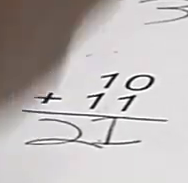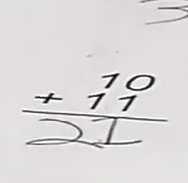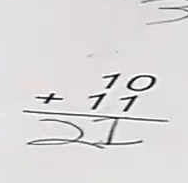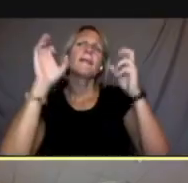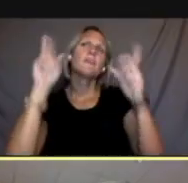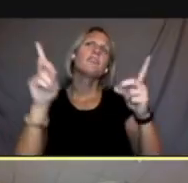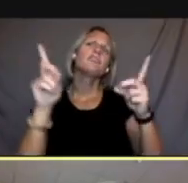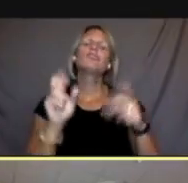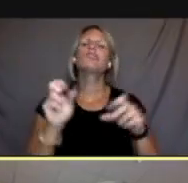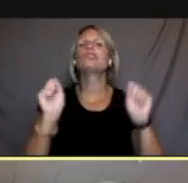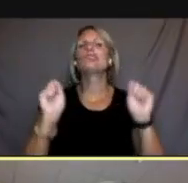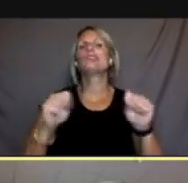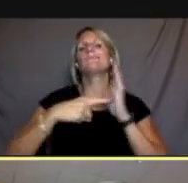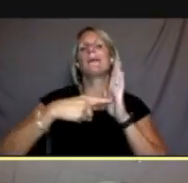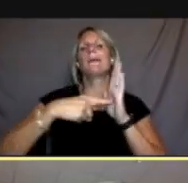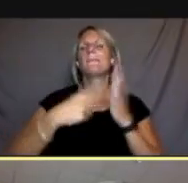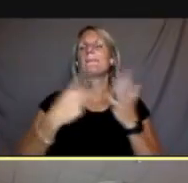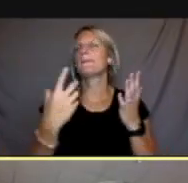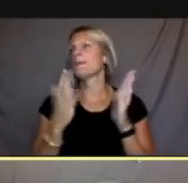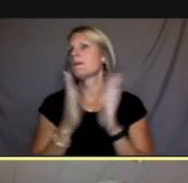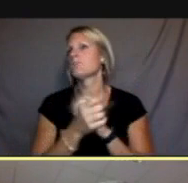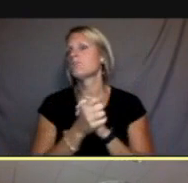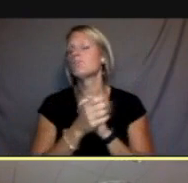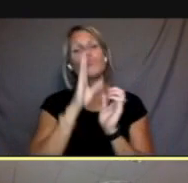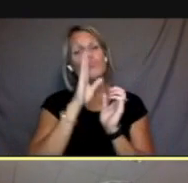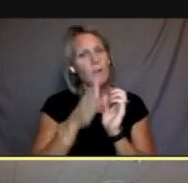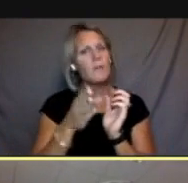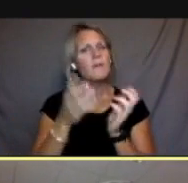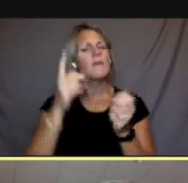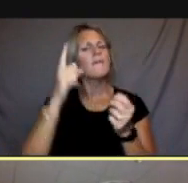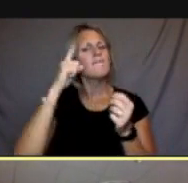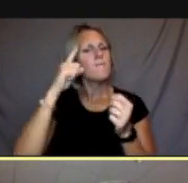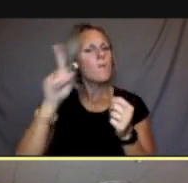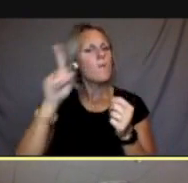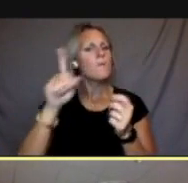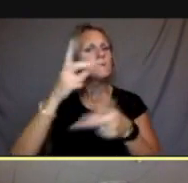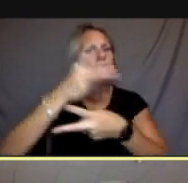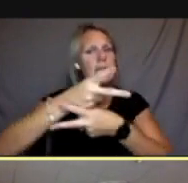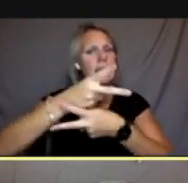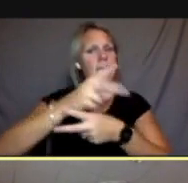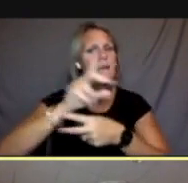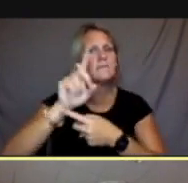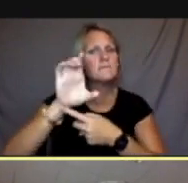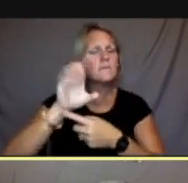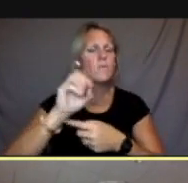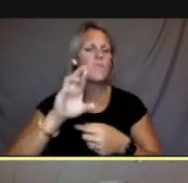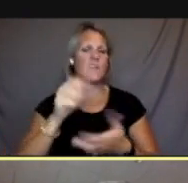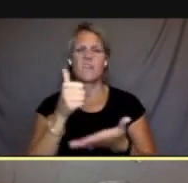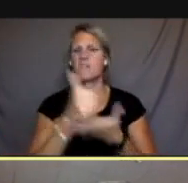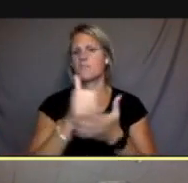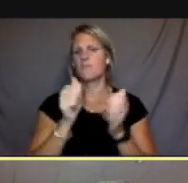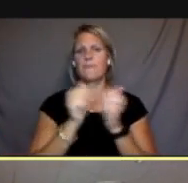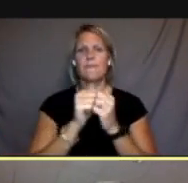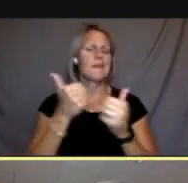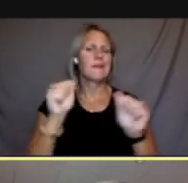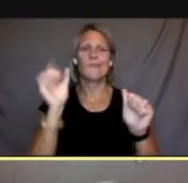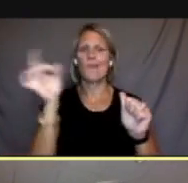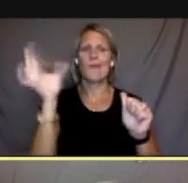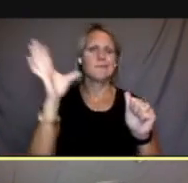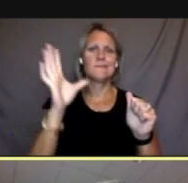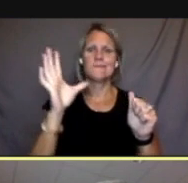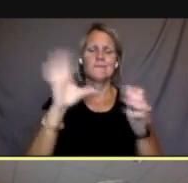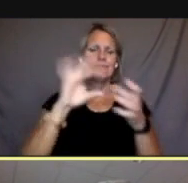education could be directly for daycare or any help to help with the crisis with